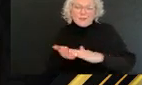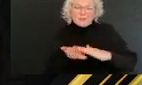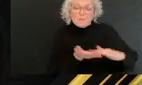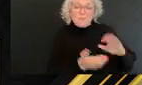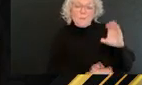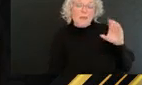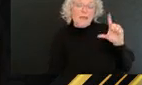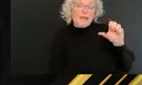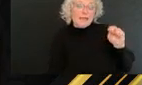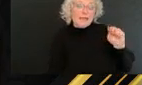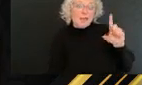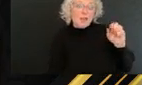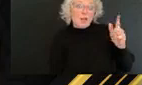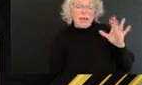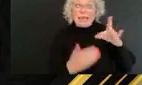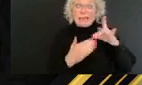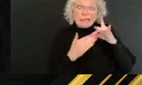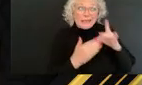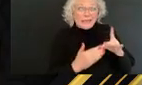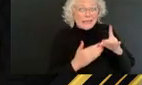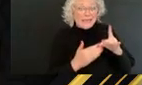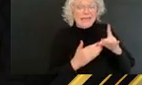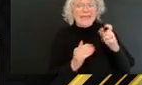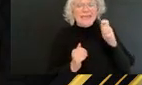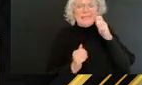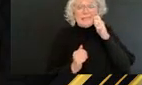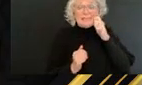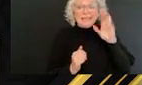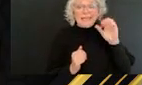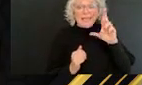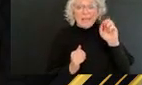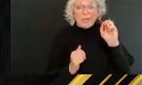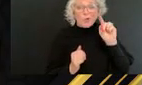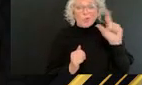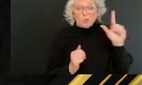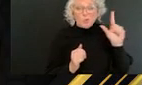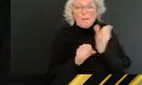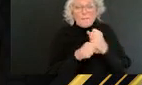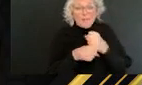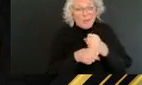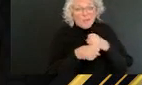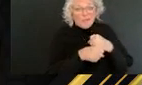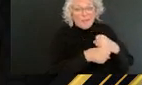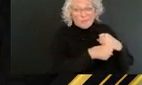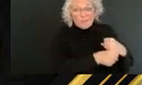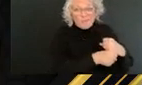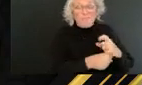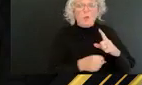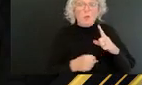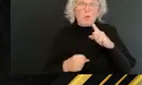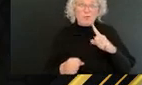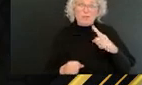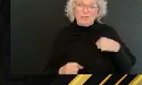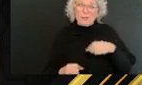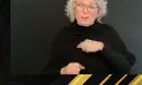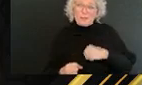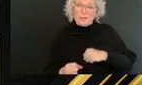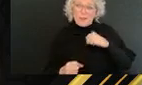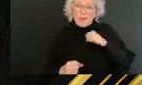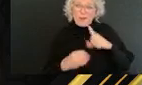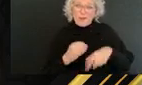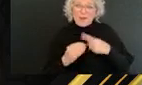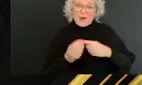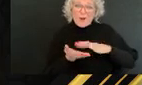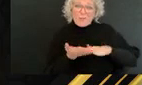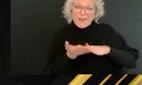Logic is the leading skincare tool manufacturer, and we are most importantly and proud about our